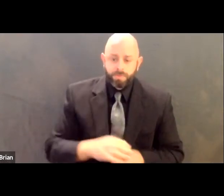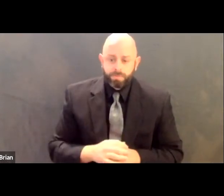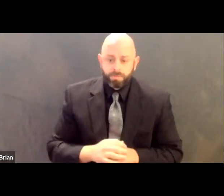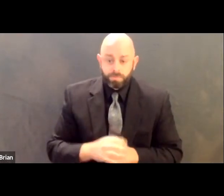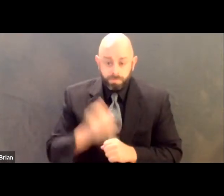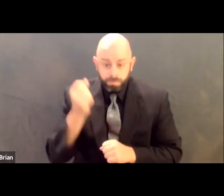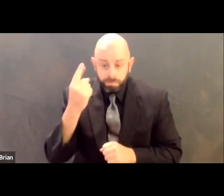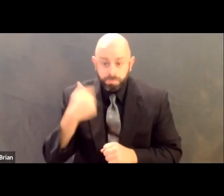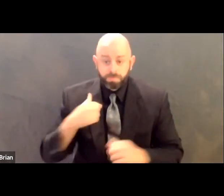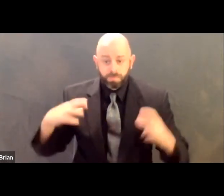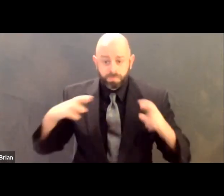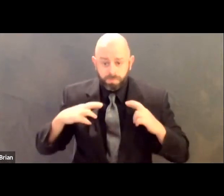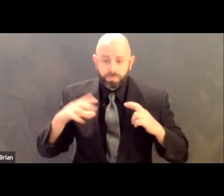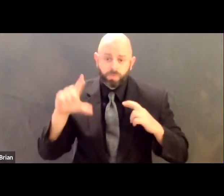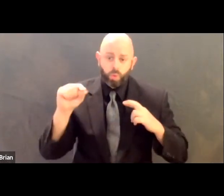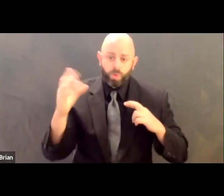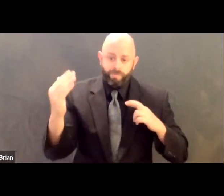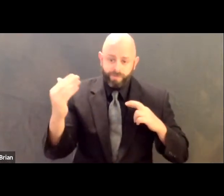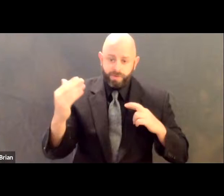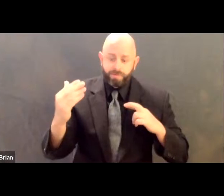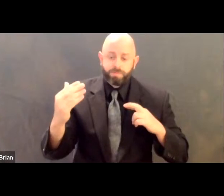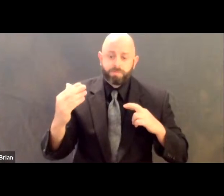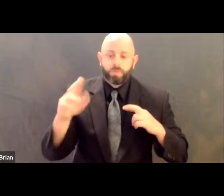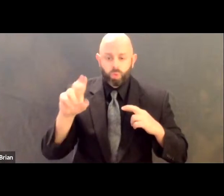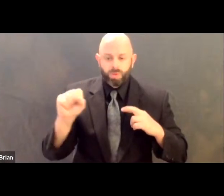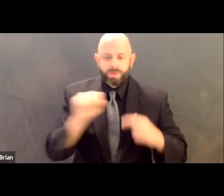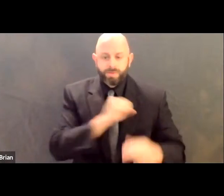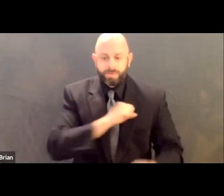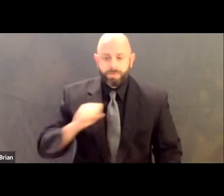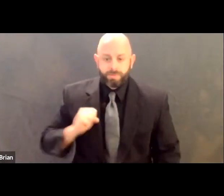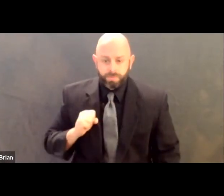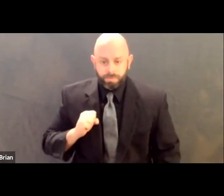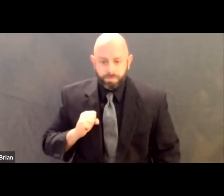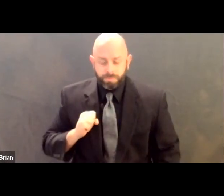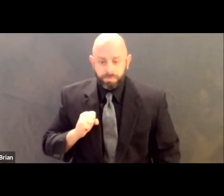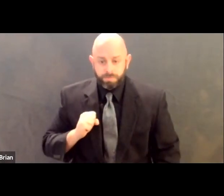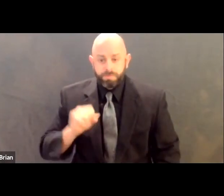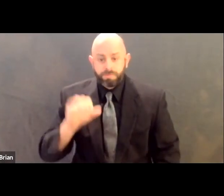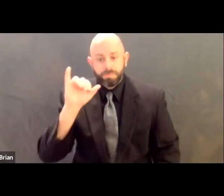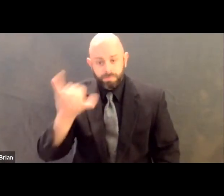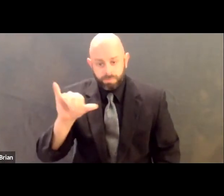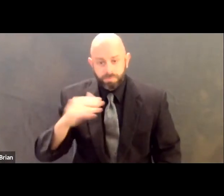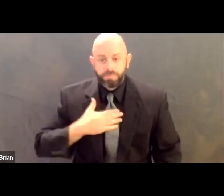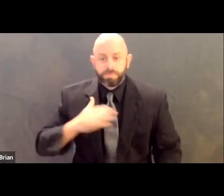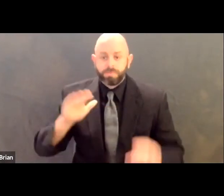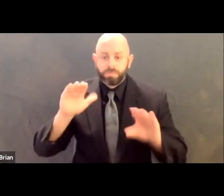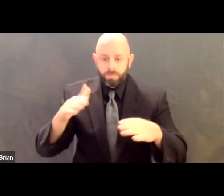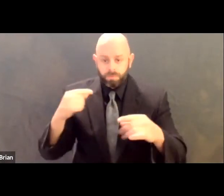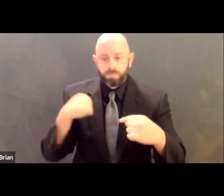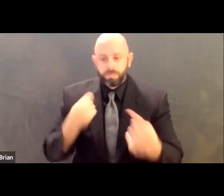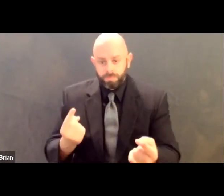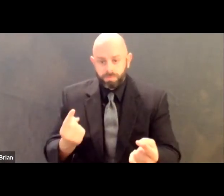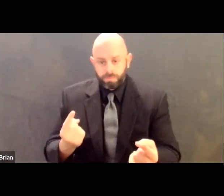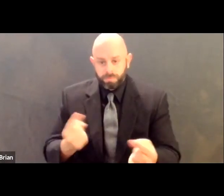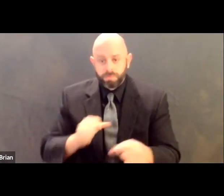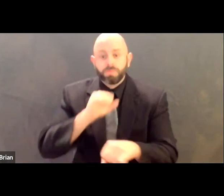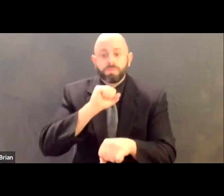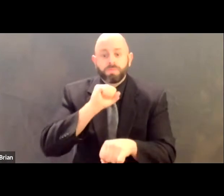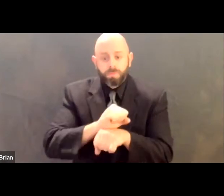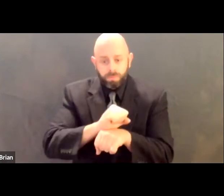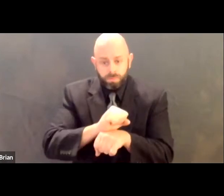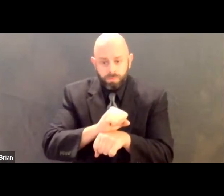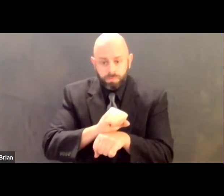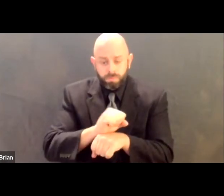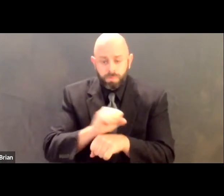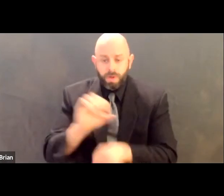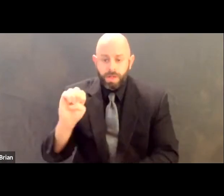in 2015, that's what I have focused my work on, employment. Employment of